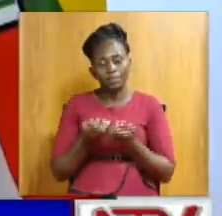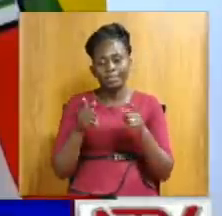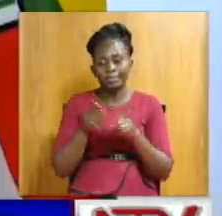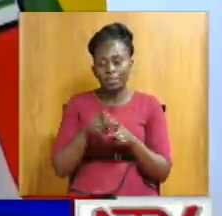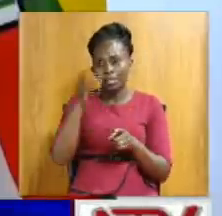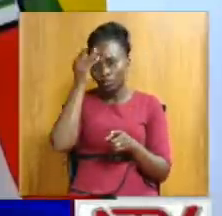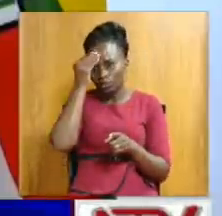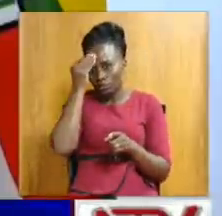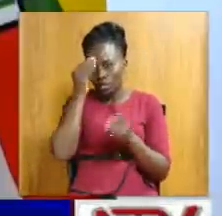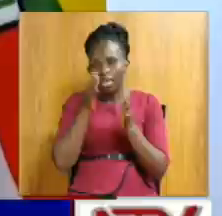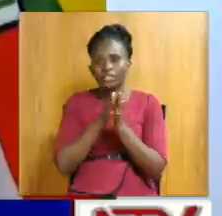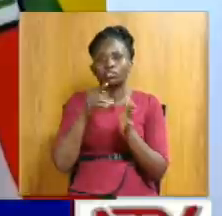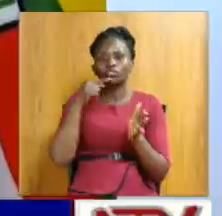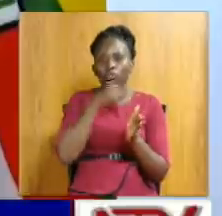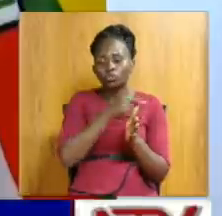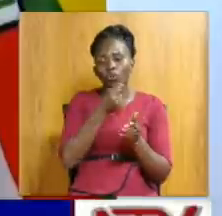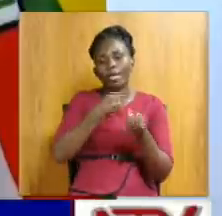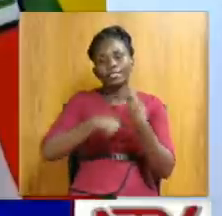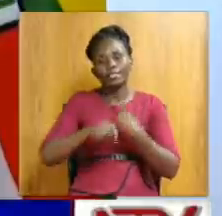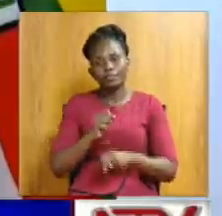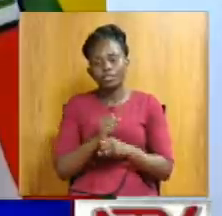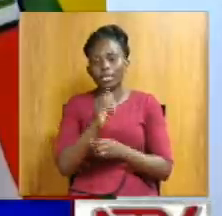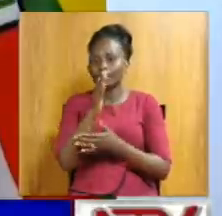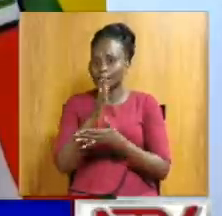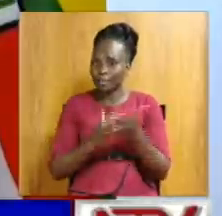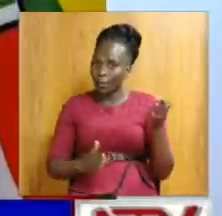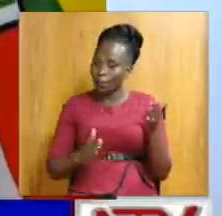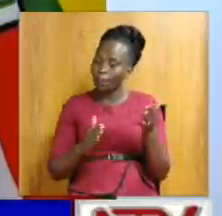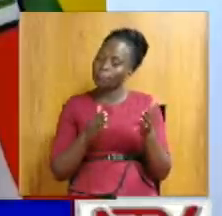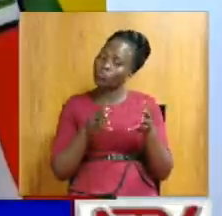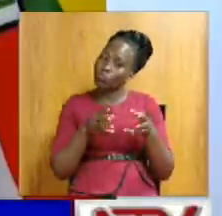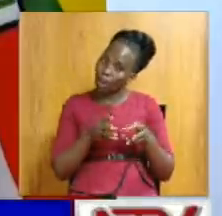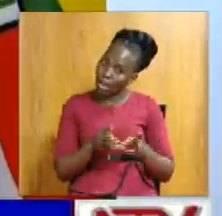educational and social activities in some staggered manner.